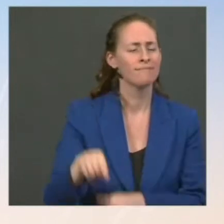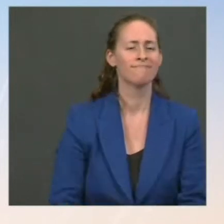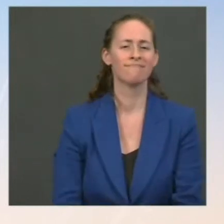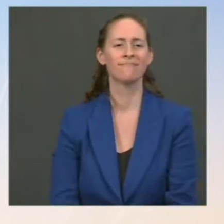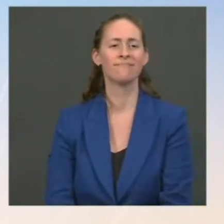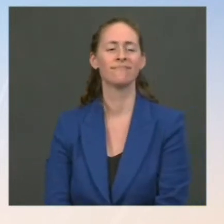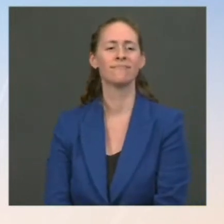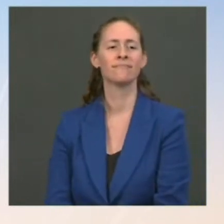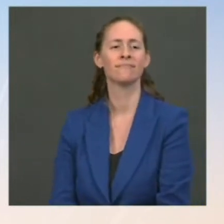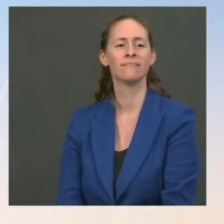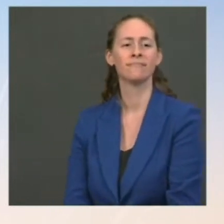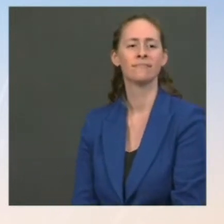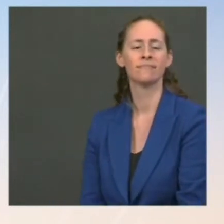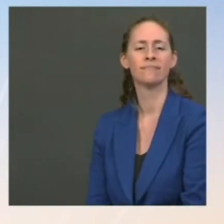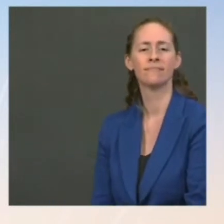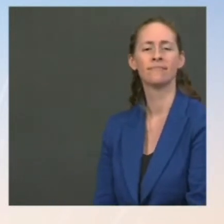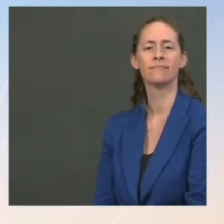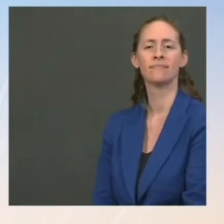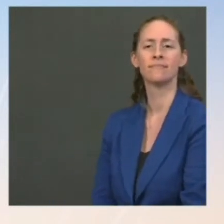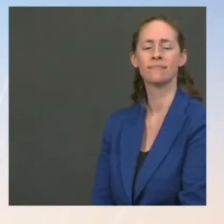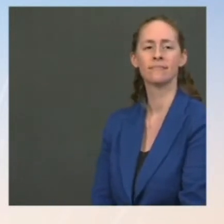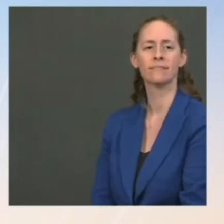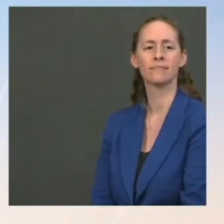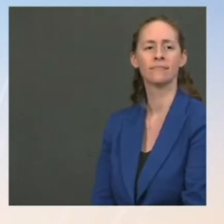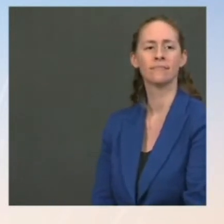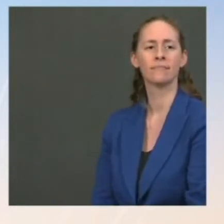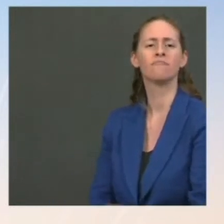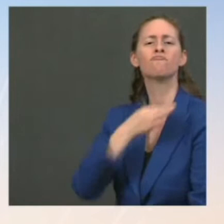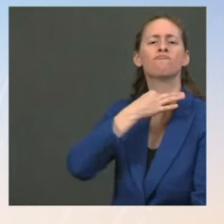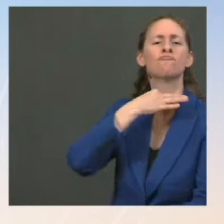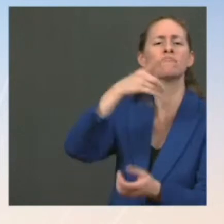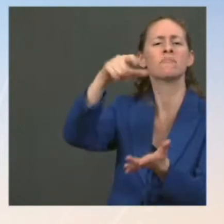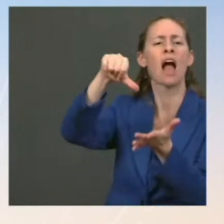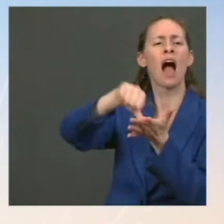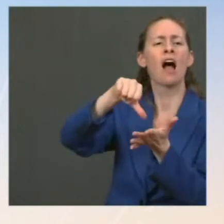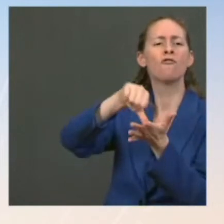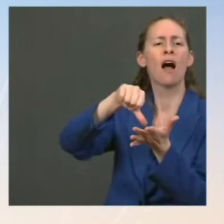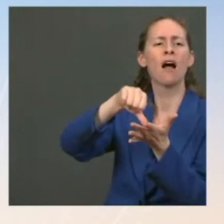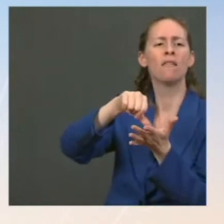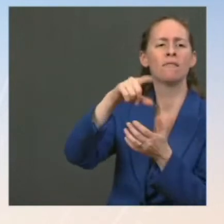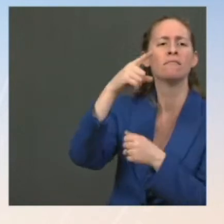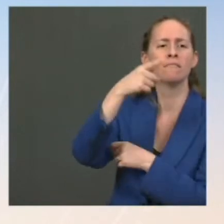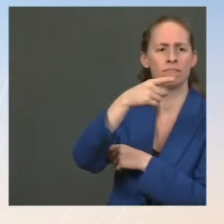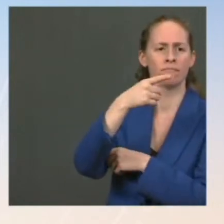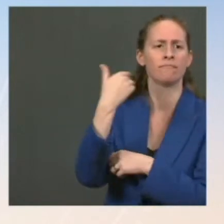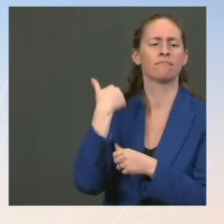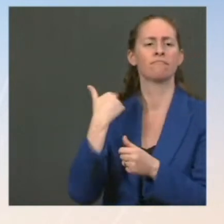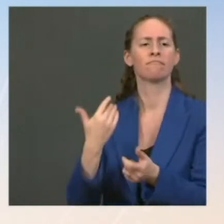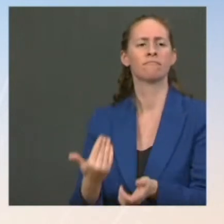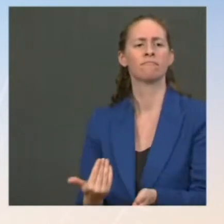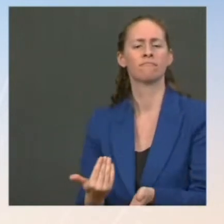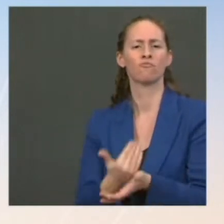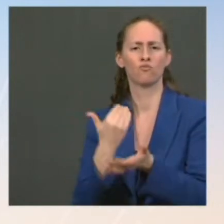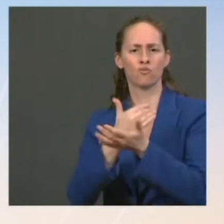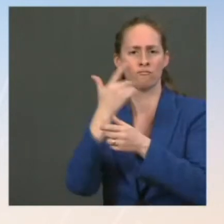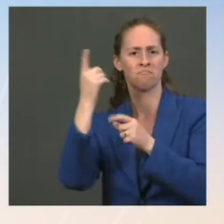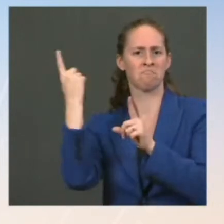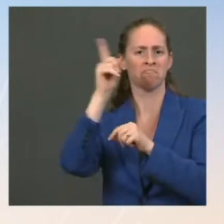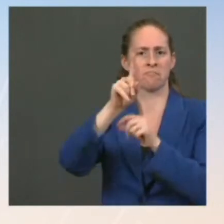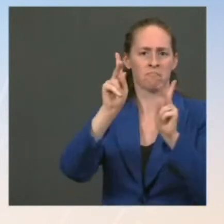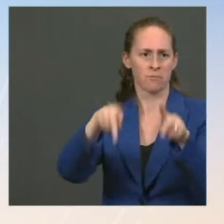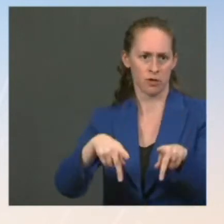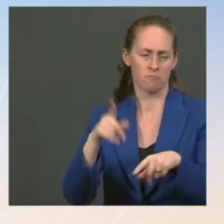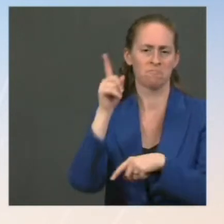Iran. The foreign minister of Iran, the new foreign minister, was in New York last week. He said that they were